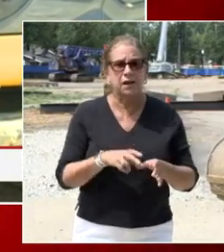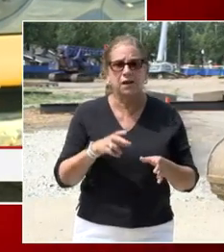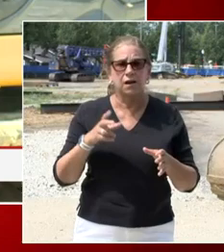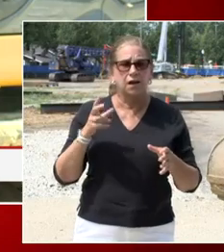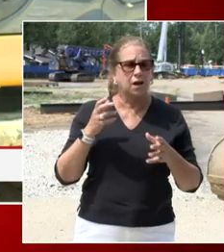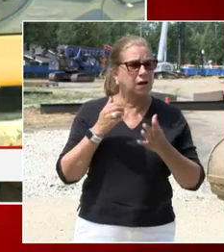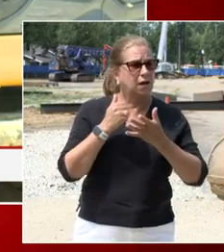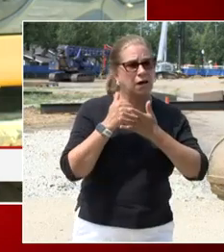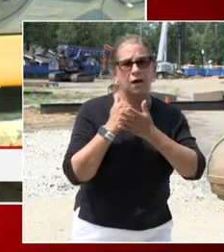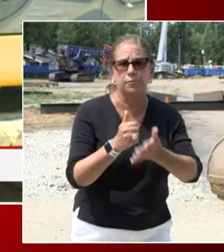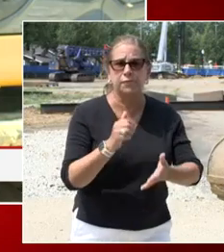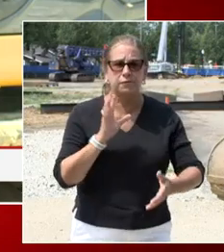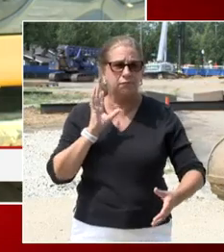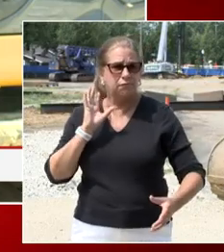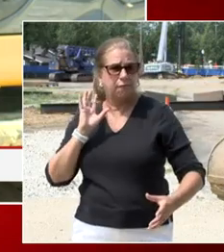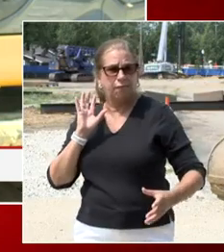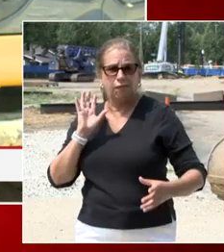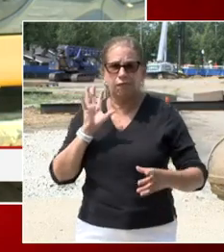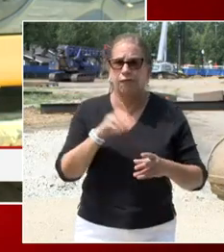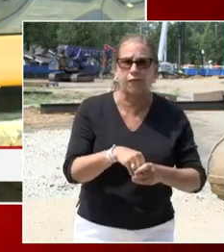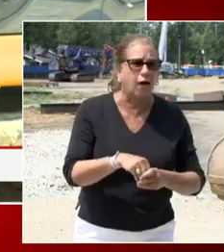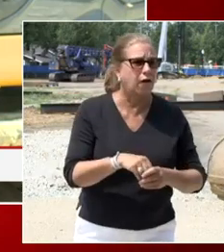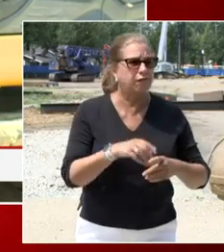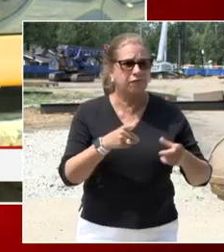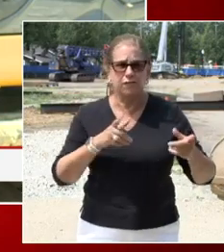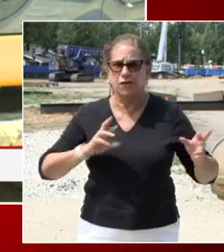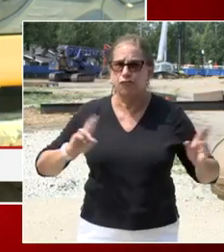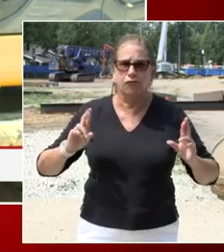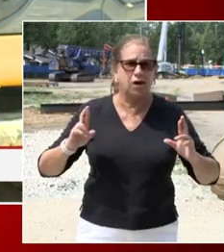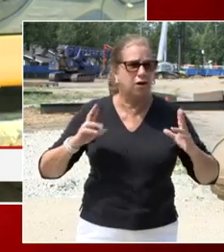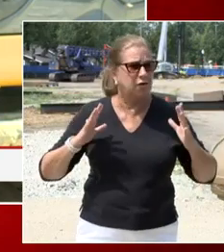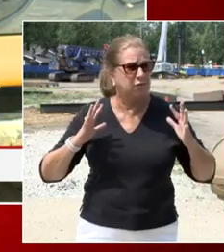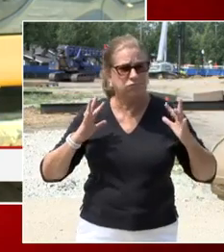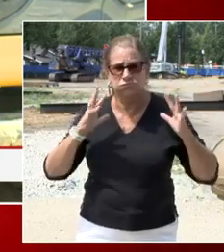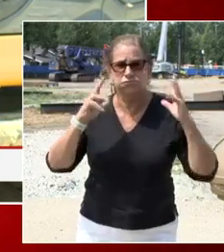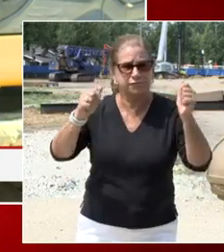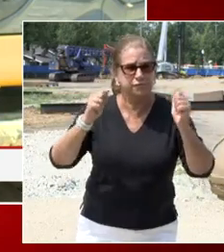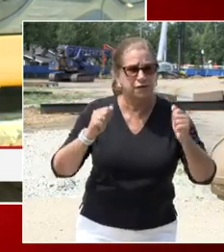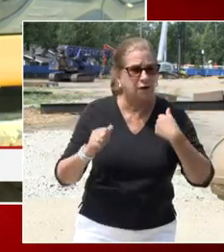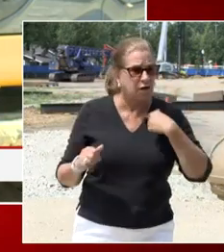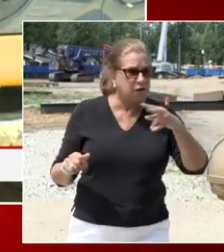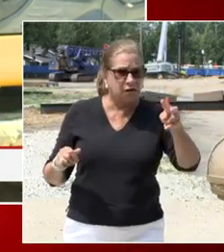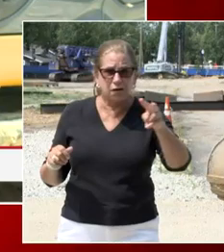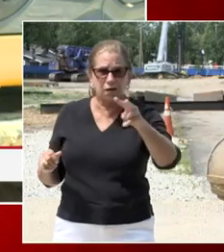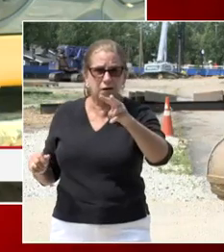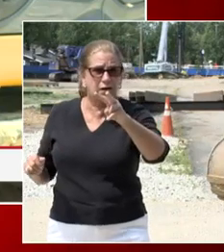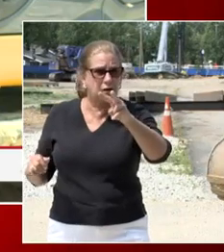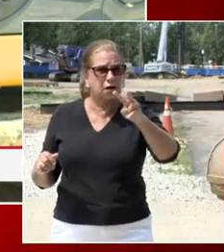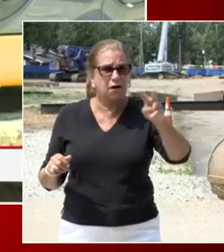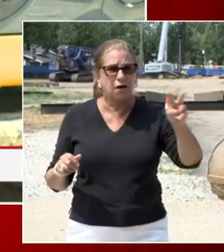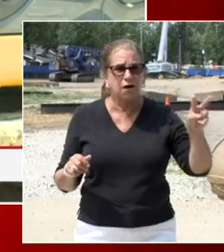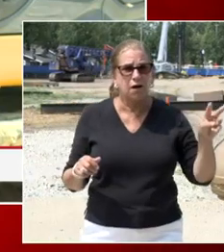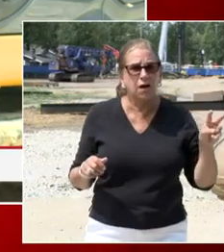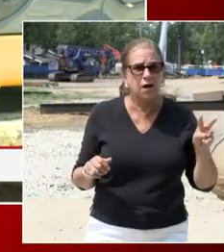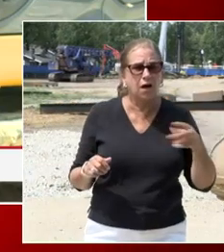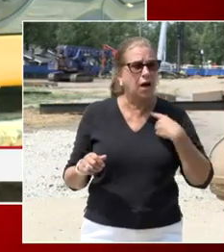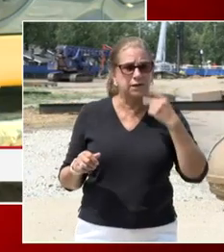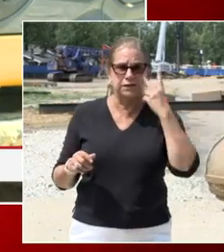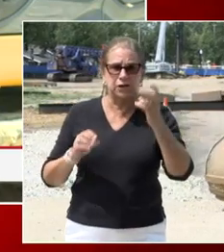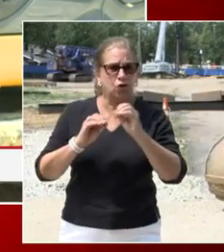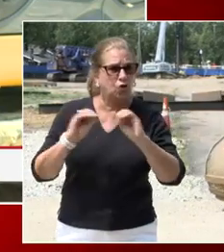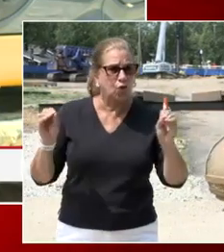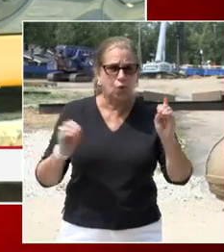had. And I don't see any saints in here, Mr. Copeland, and we're all deserving of second chances,